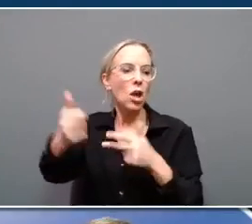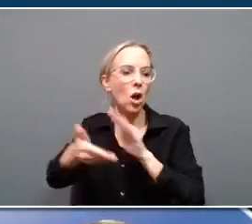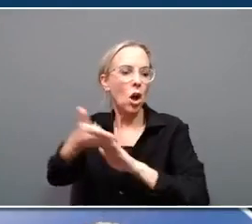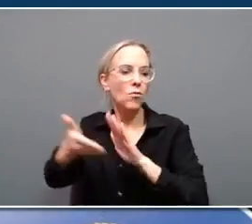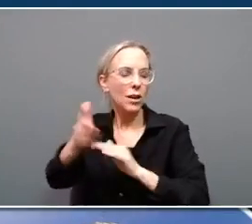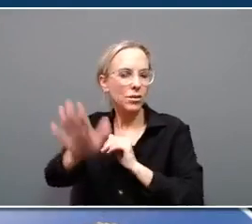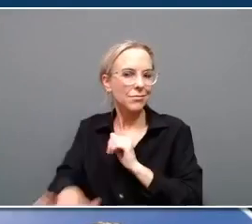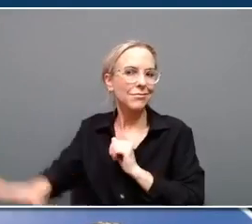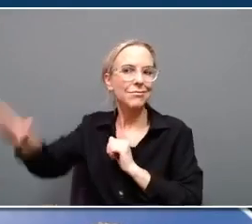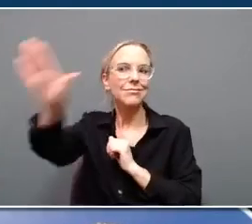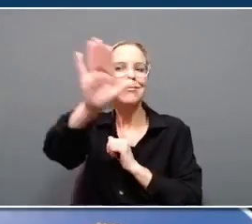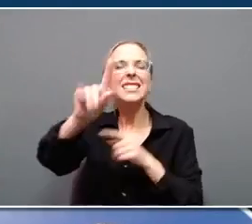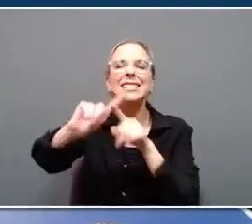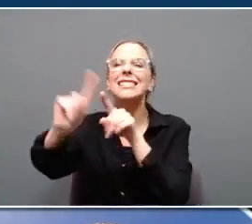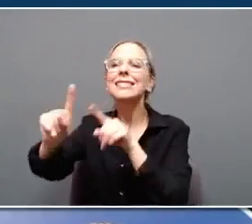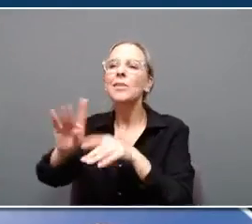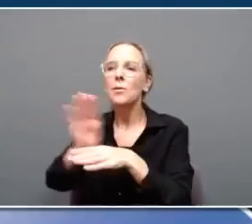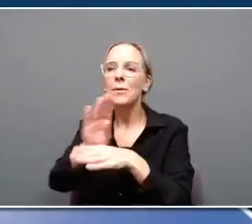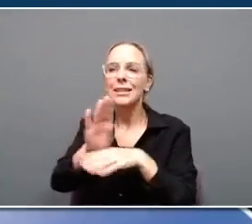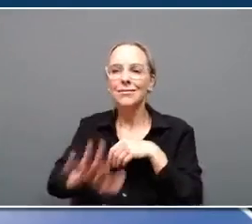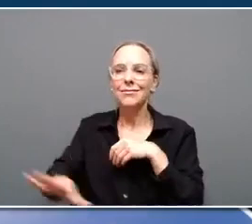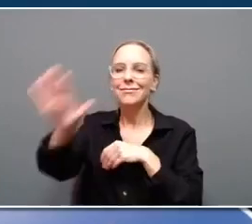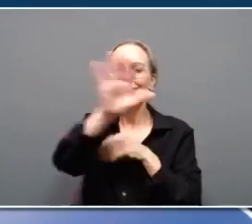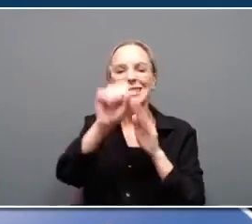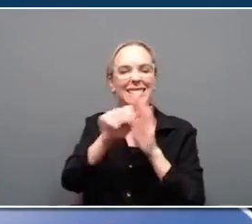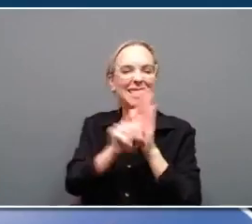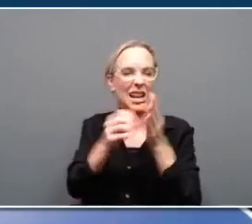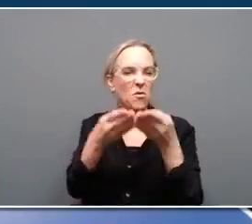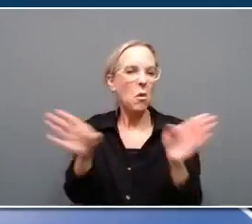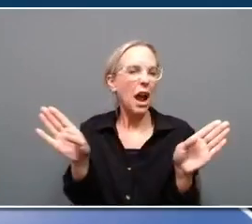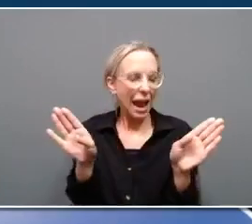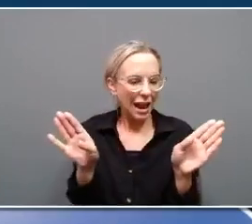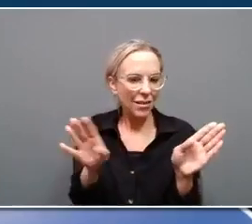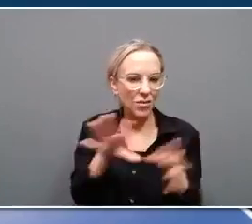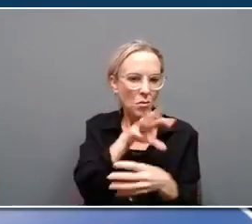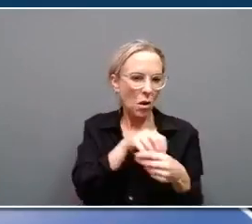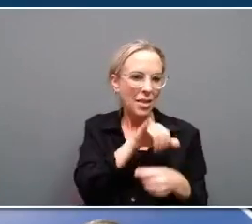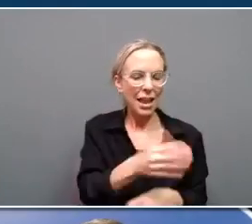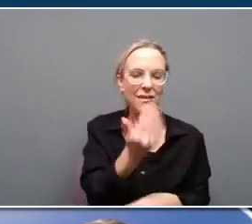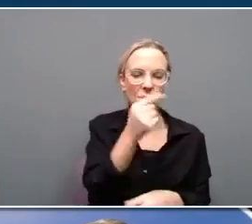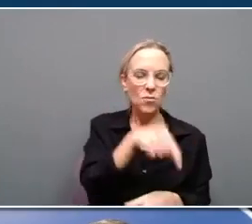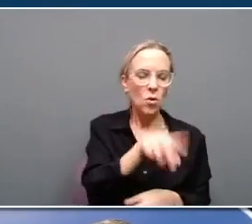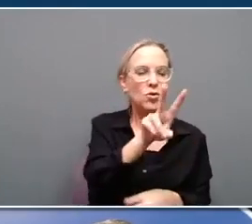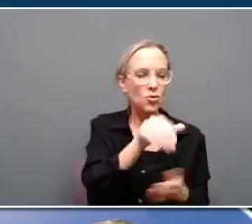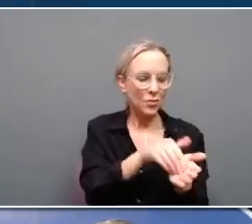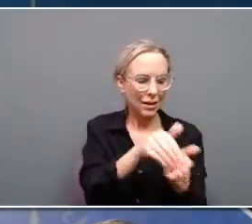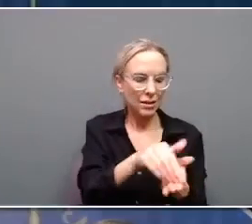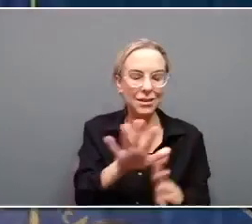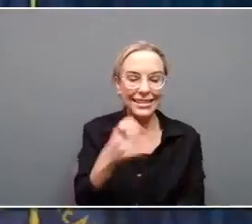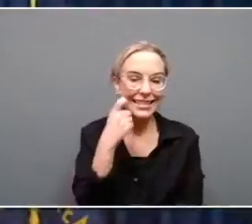different businesses statewide, were a part of that $15.2 million. And just yesterday,